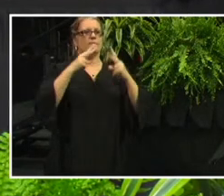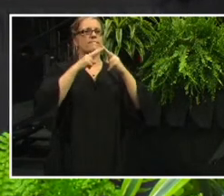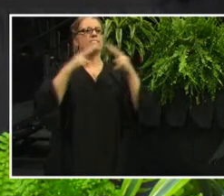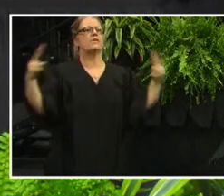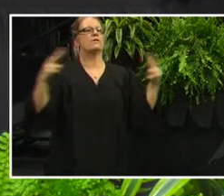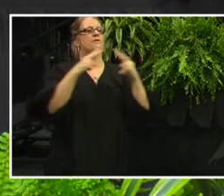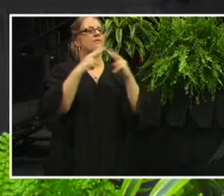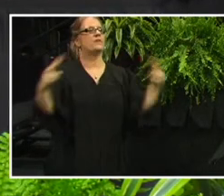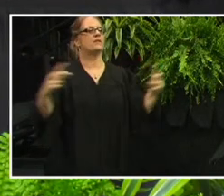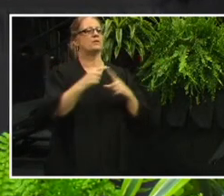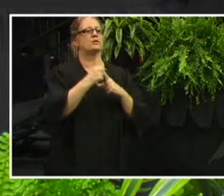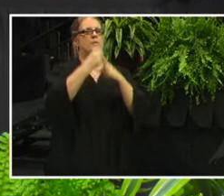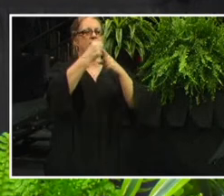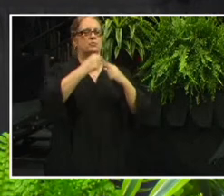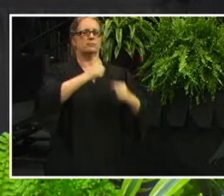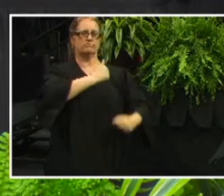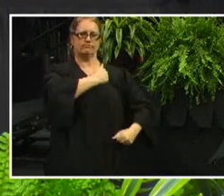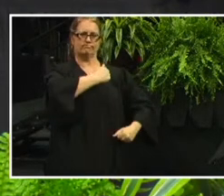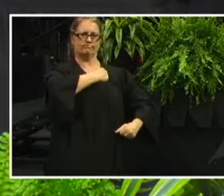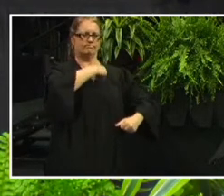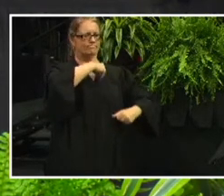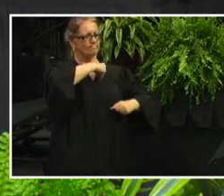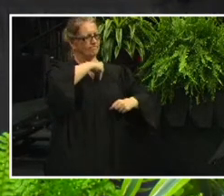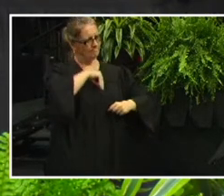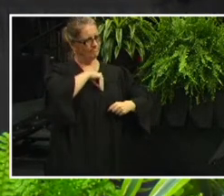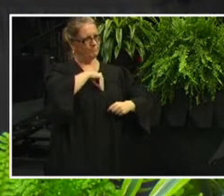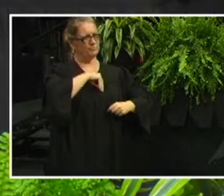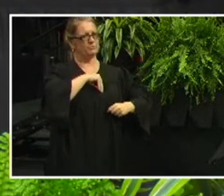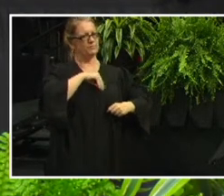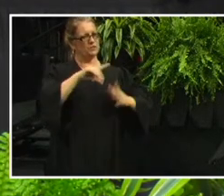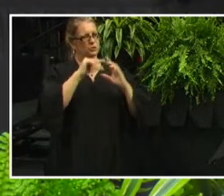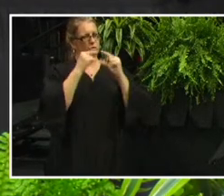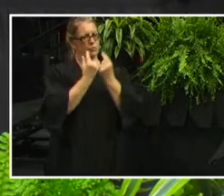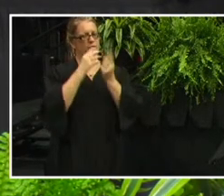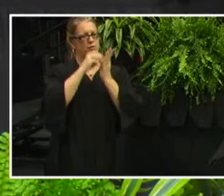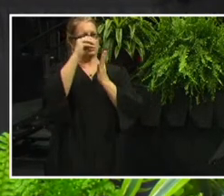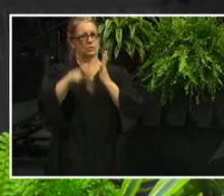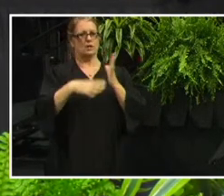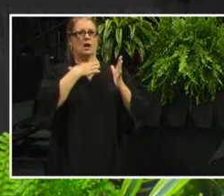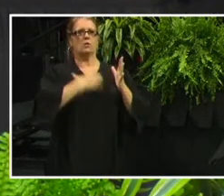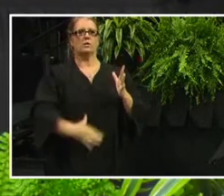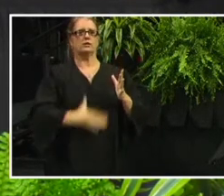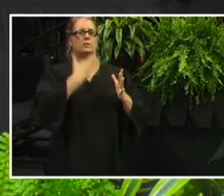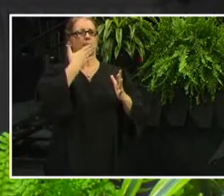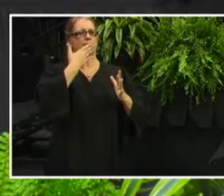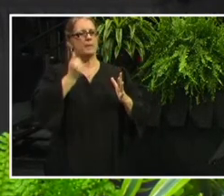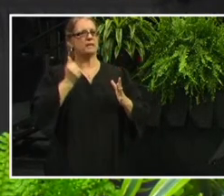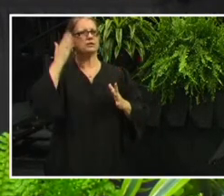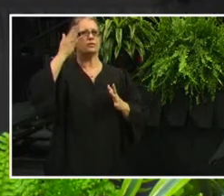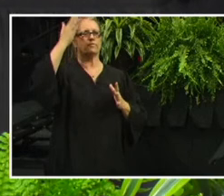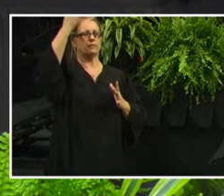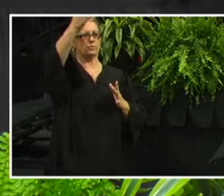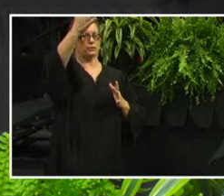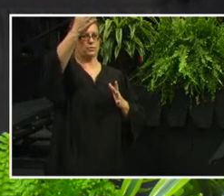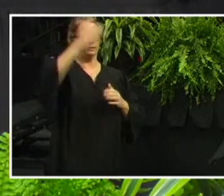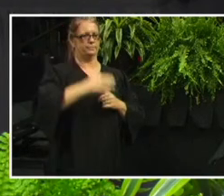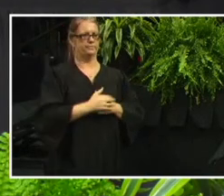There's a very special place in my heart for this group of students, and I do wish you all the very best in your future